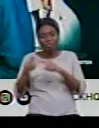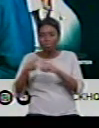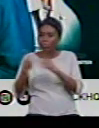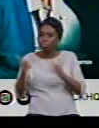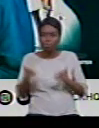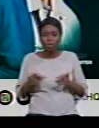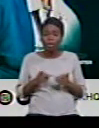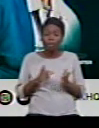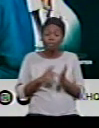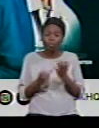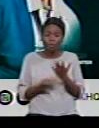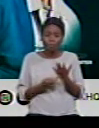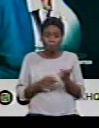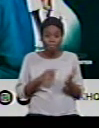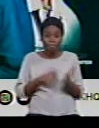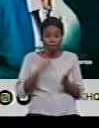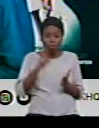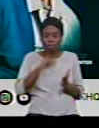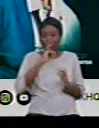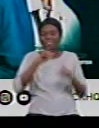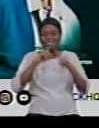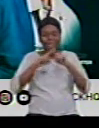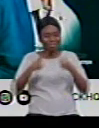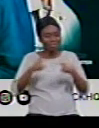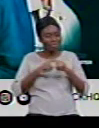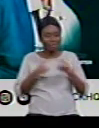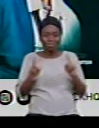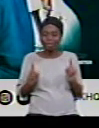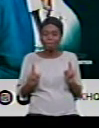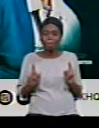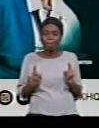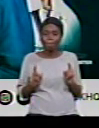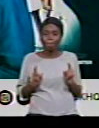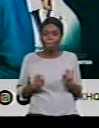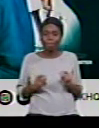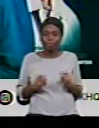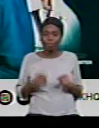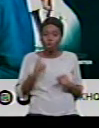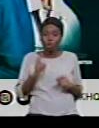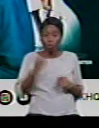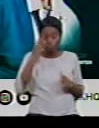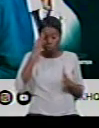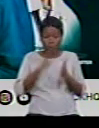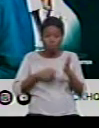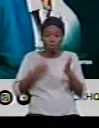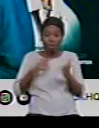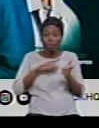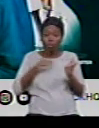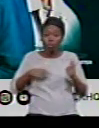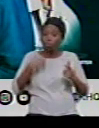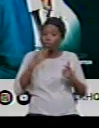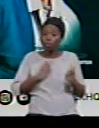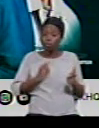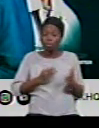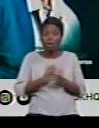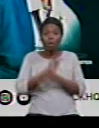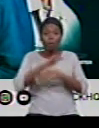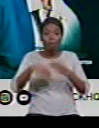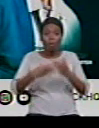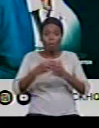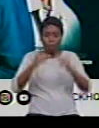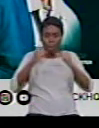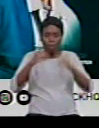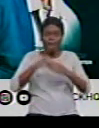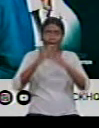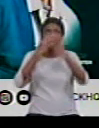No, this one is different. You know what the Lord told us? He said, all power in heaven and on earth